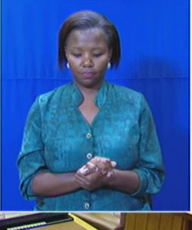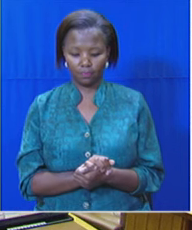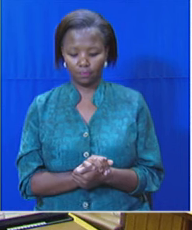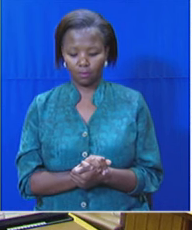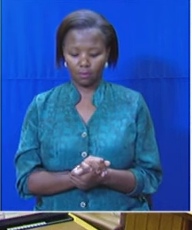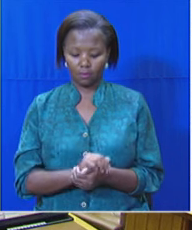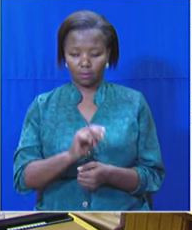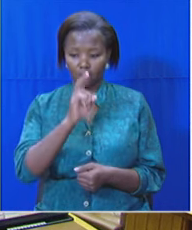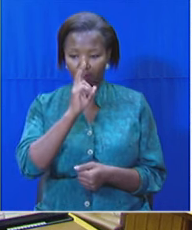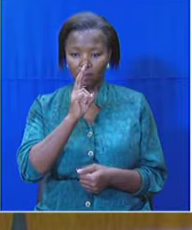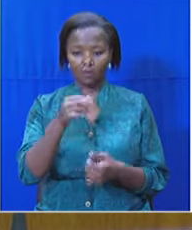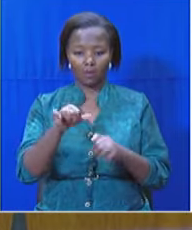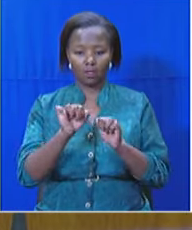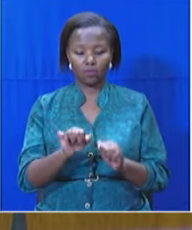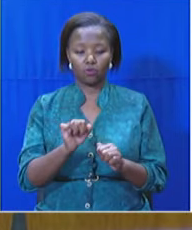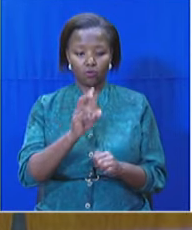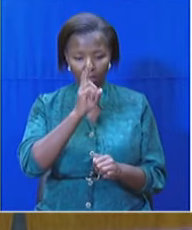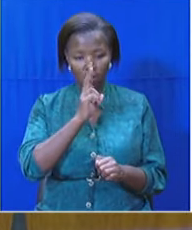Honorable Chair, honorable members,